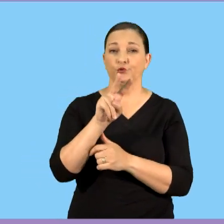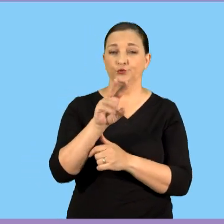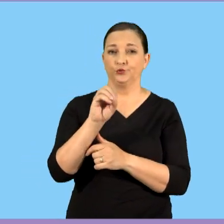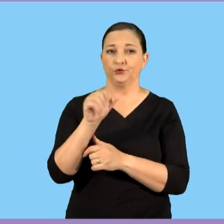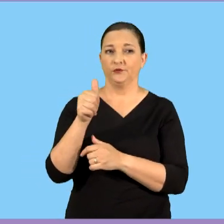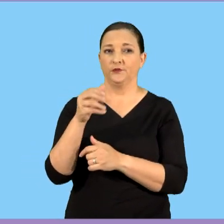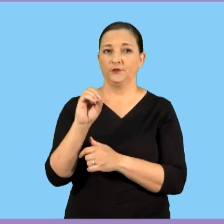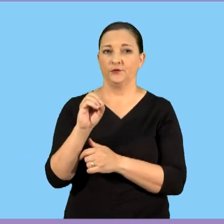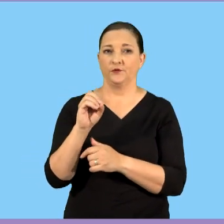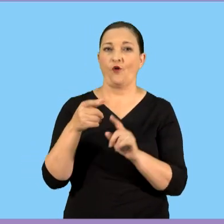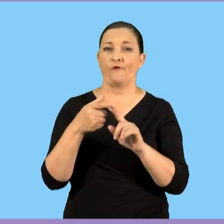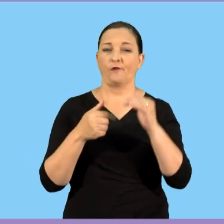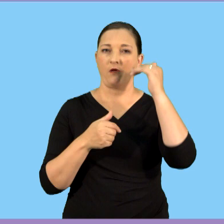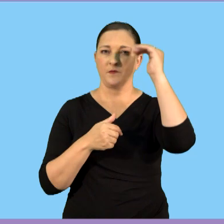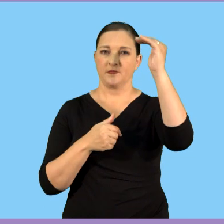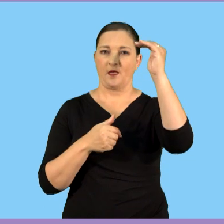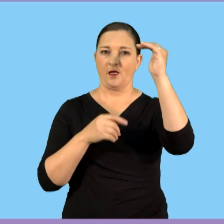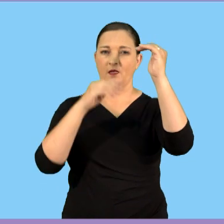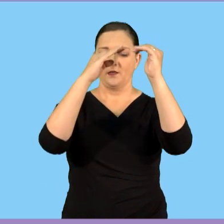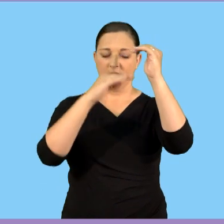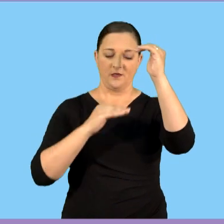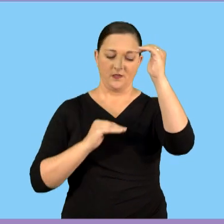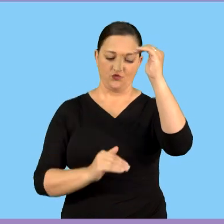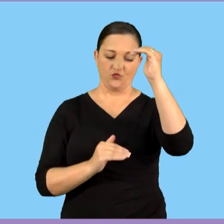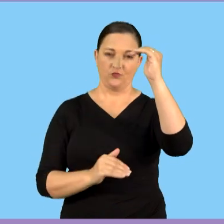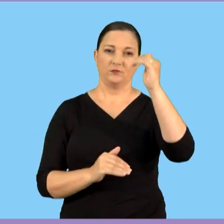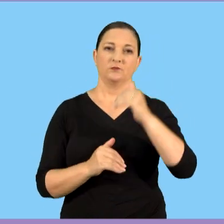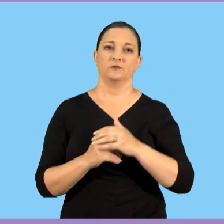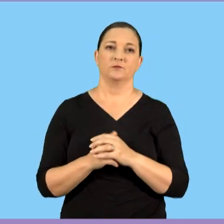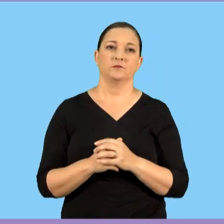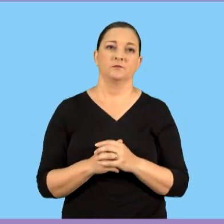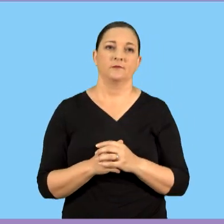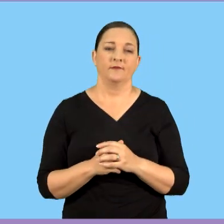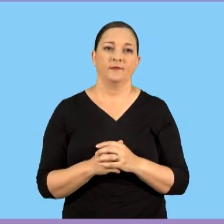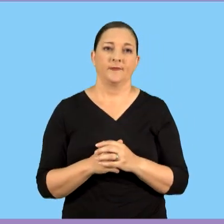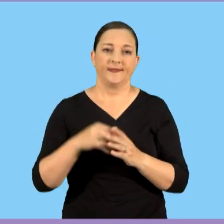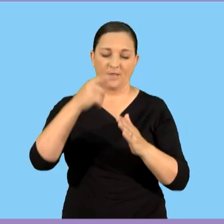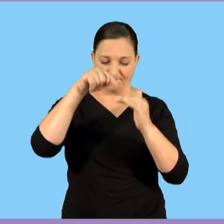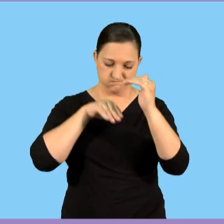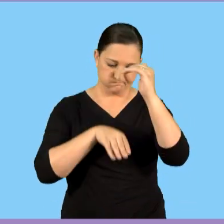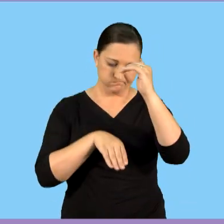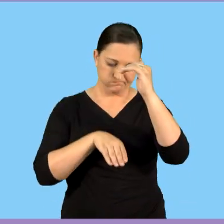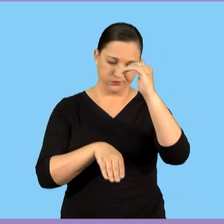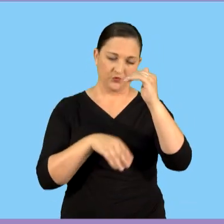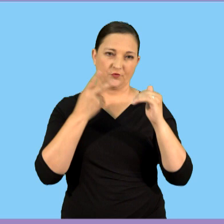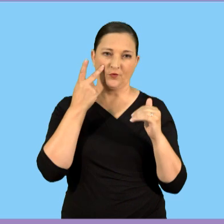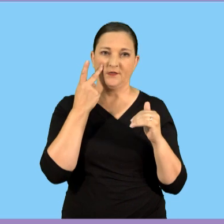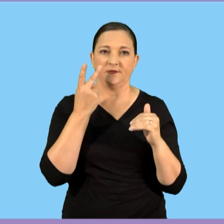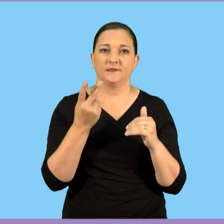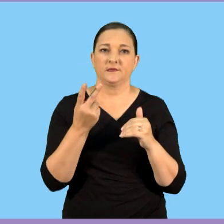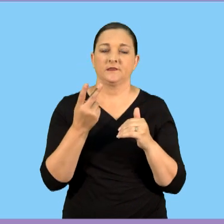2,060 meters. So the total length from here, which is the highest